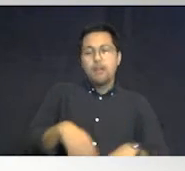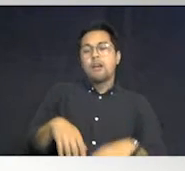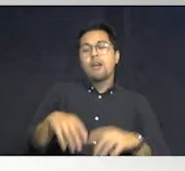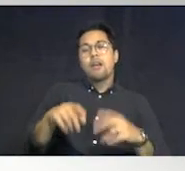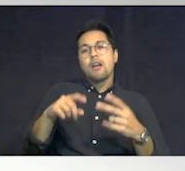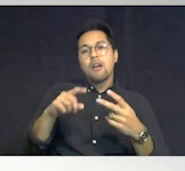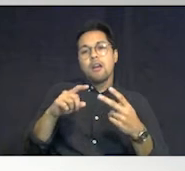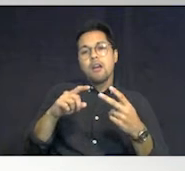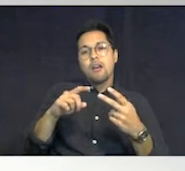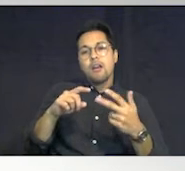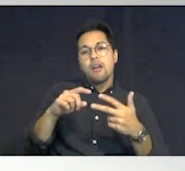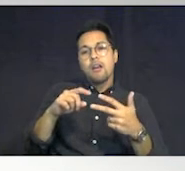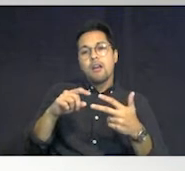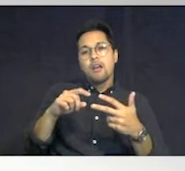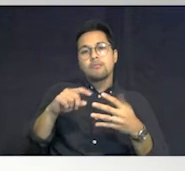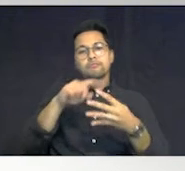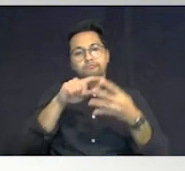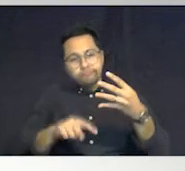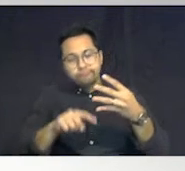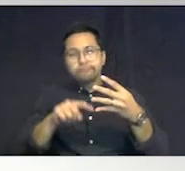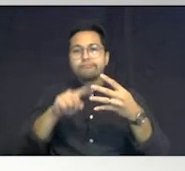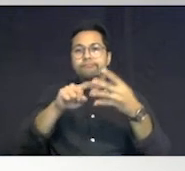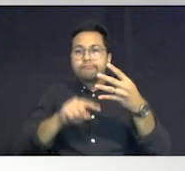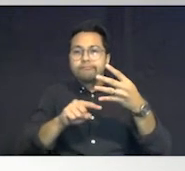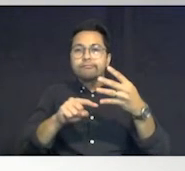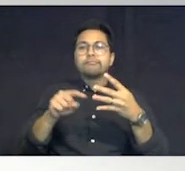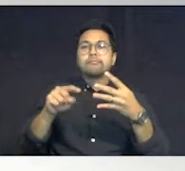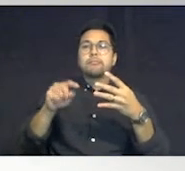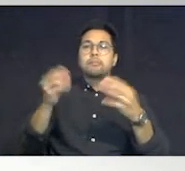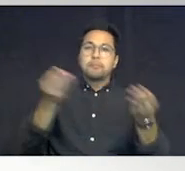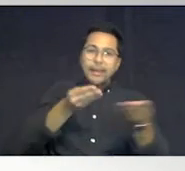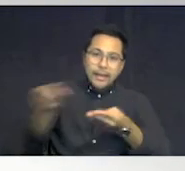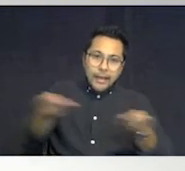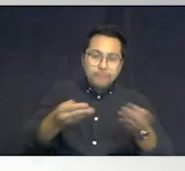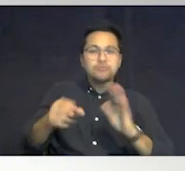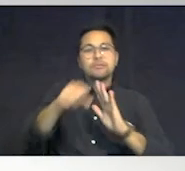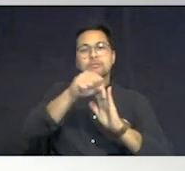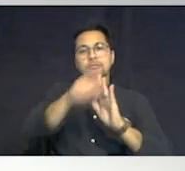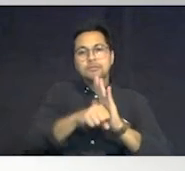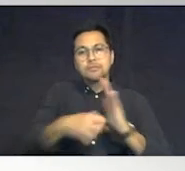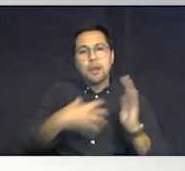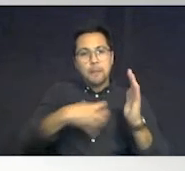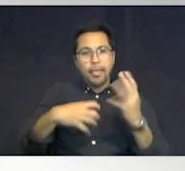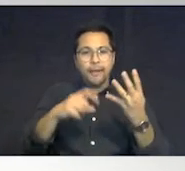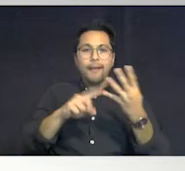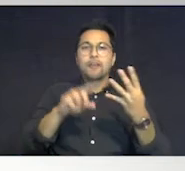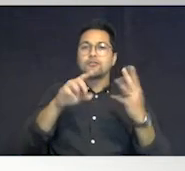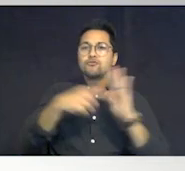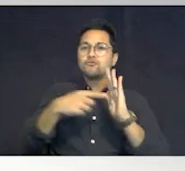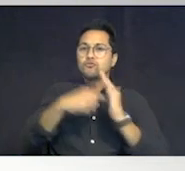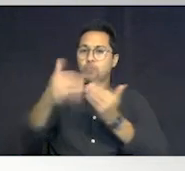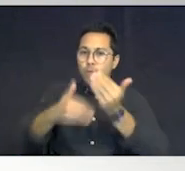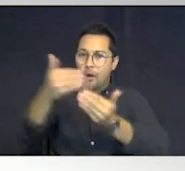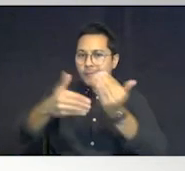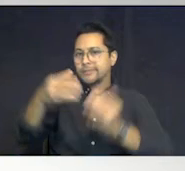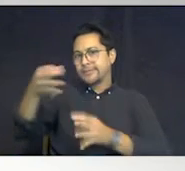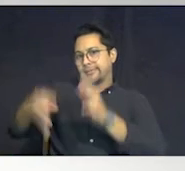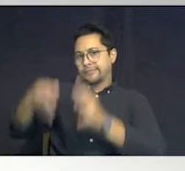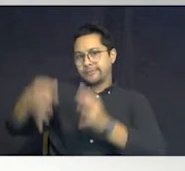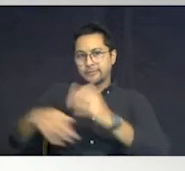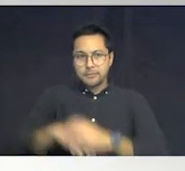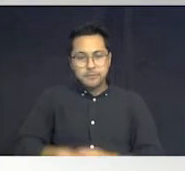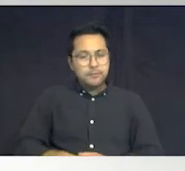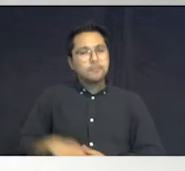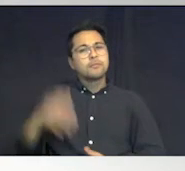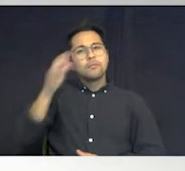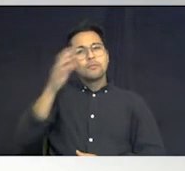required federally dispute resolution options, which include mediation, state complaints, and due process hearings. I'm going to wrap